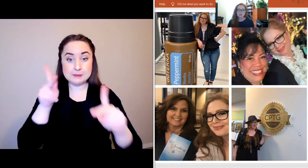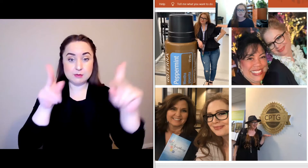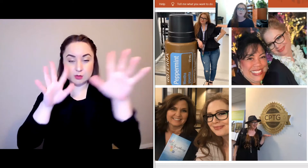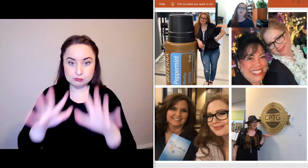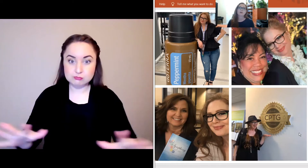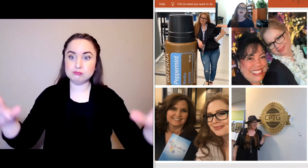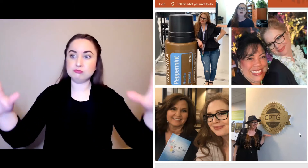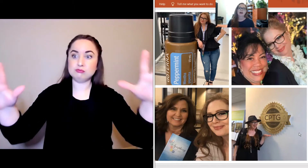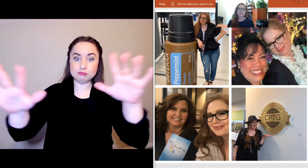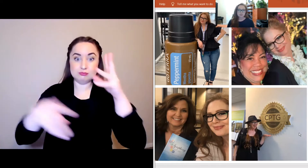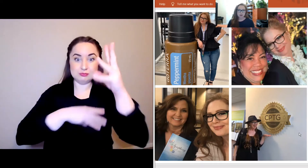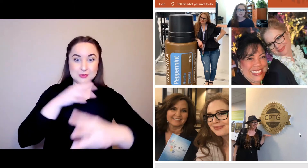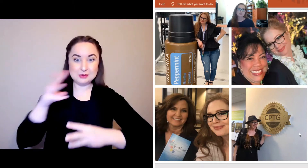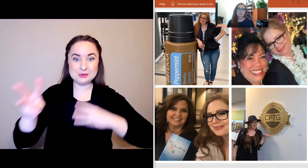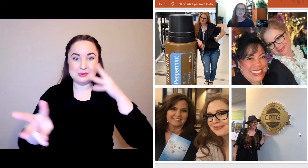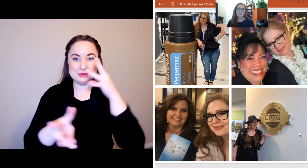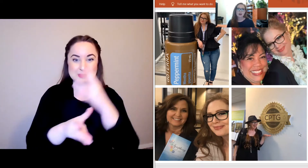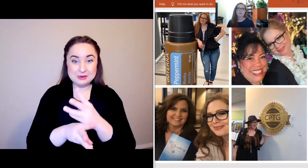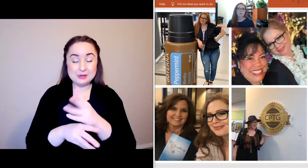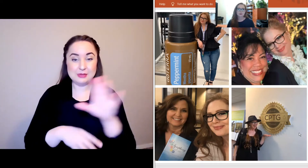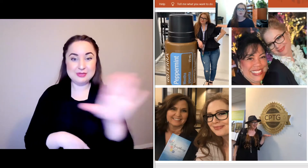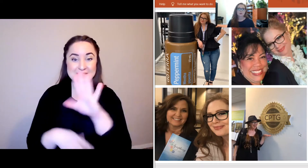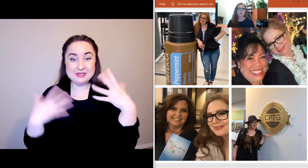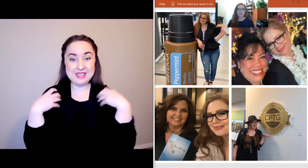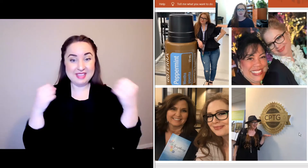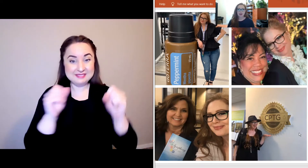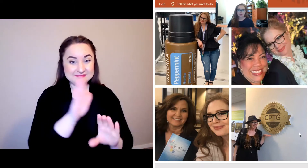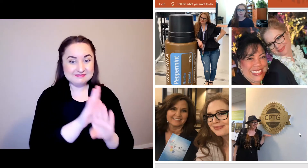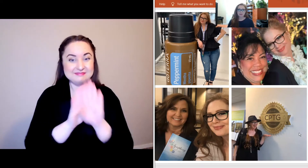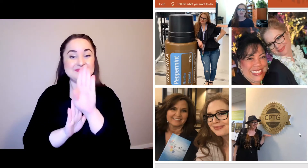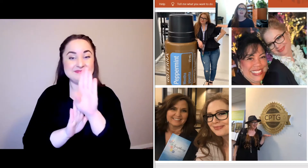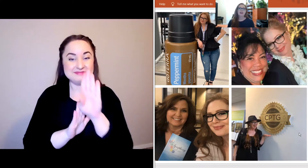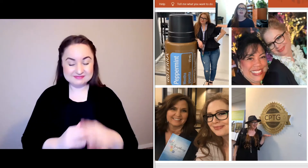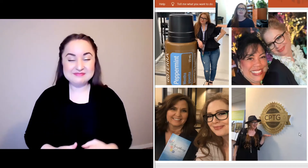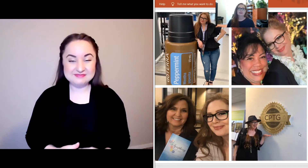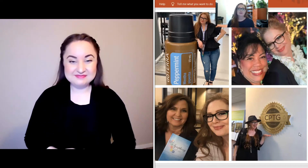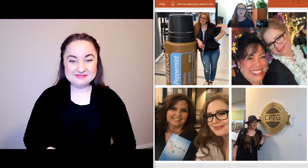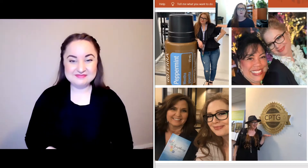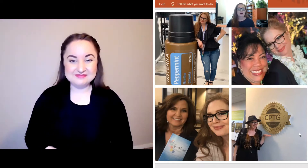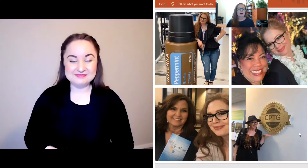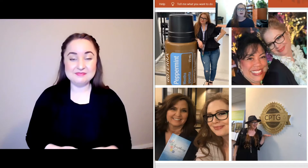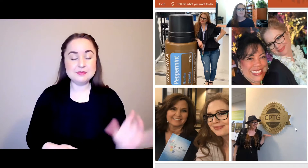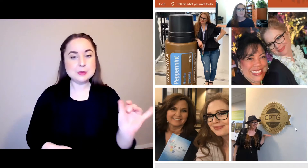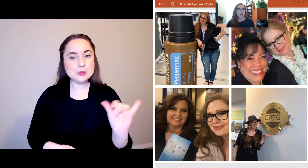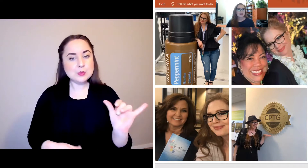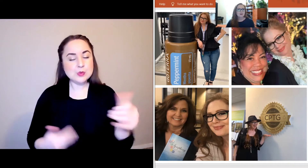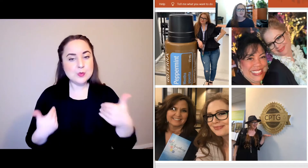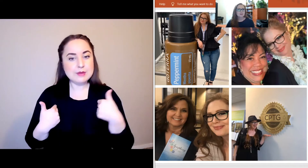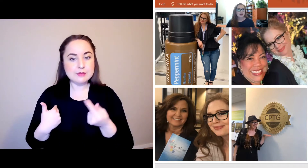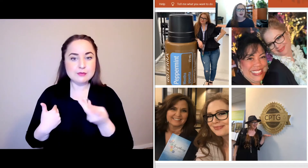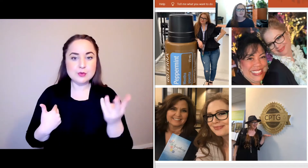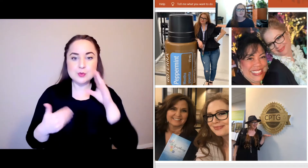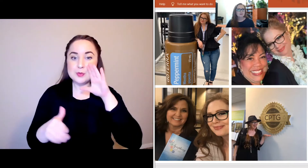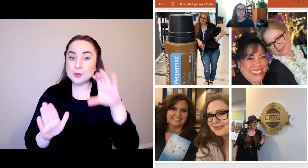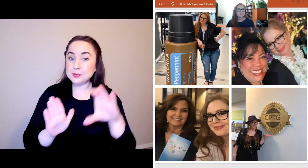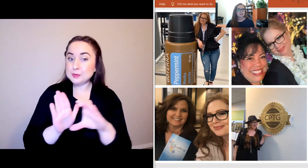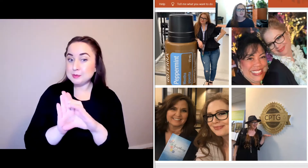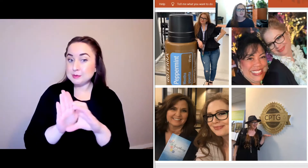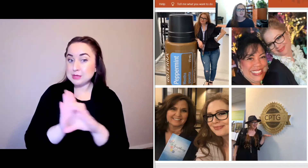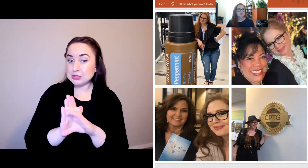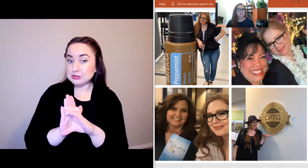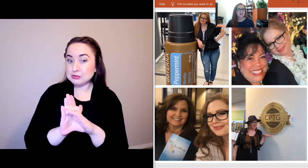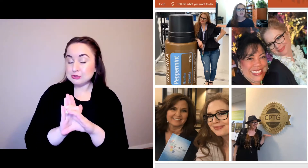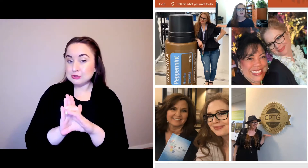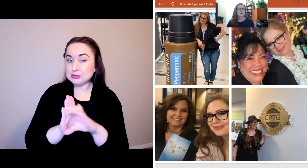many people as possible around the world with their health. So I also have a few other